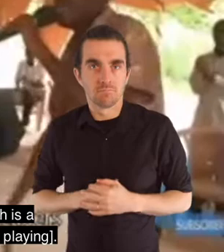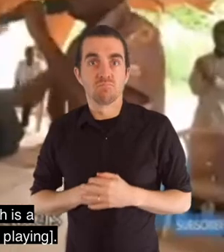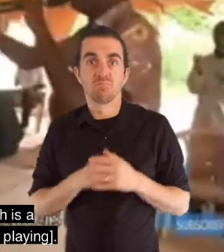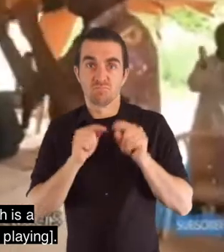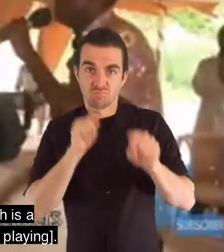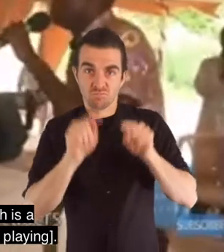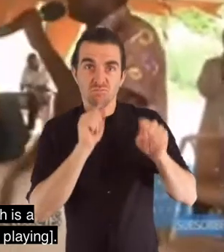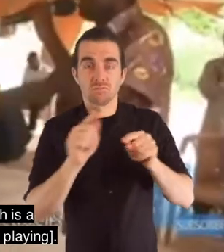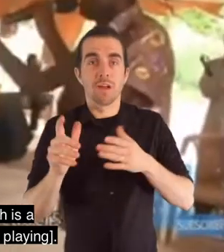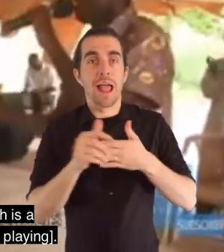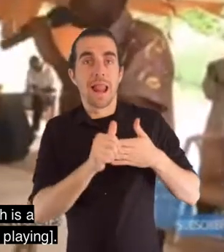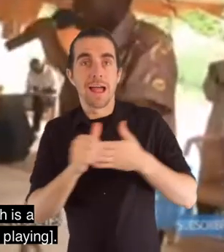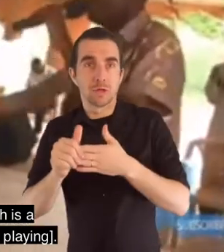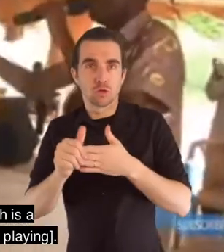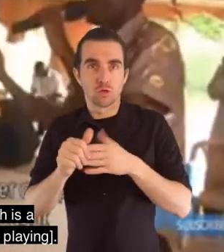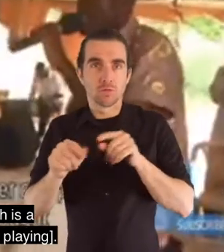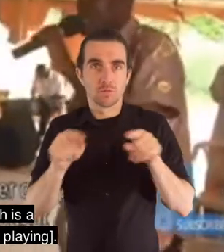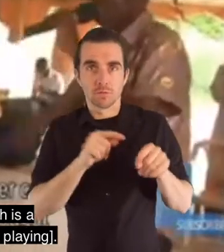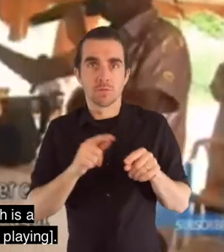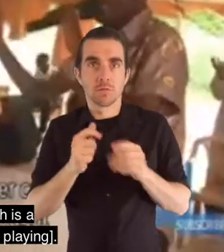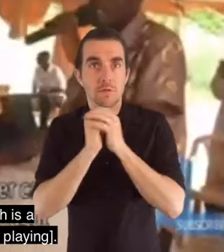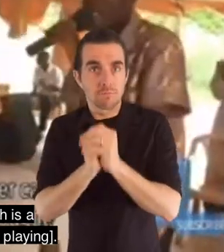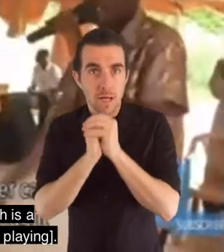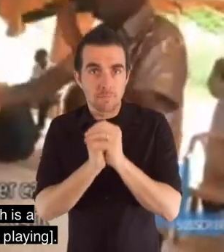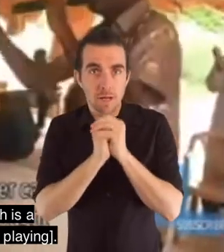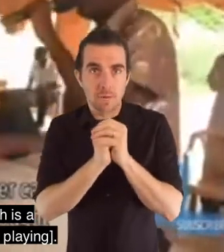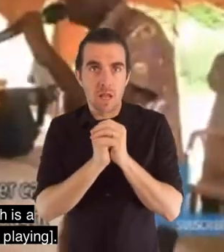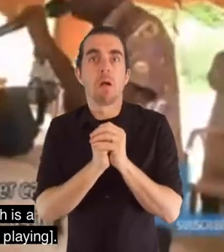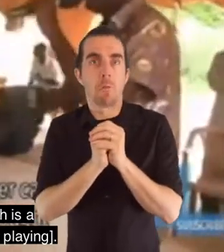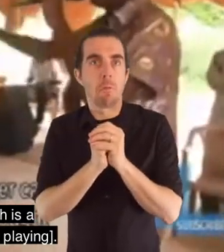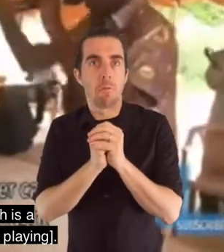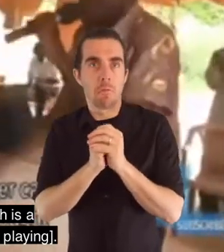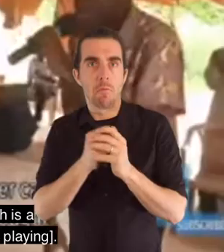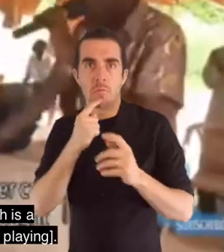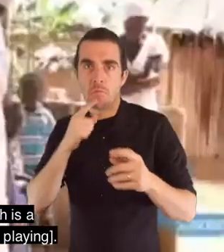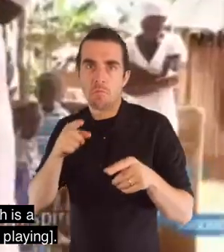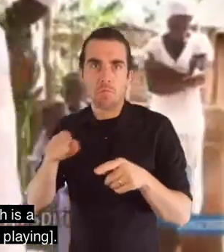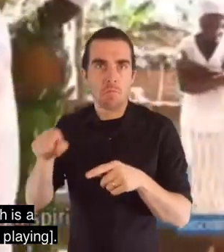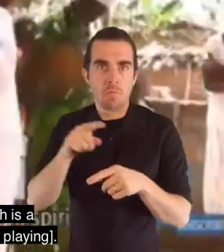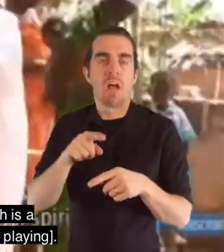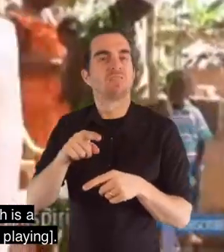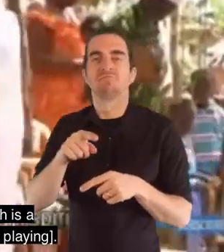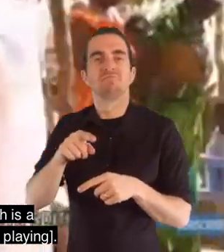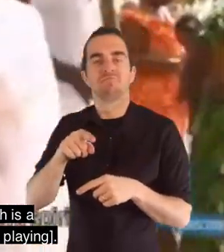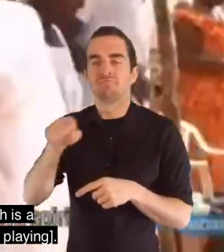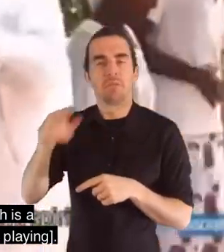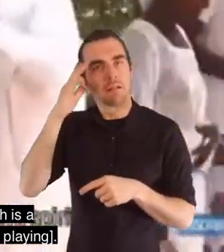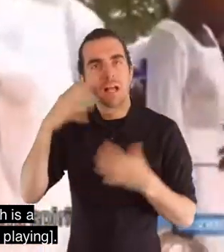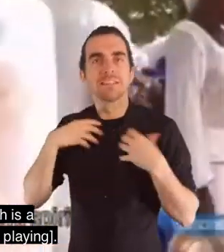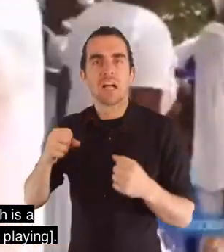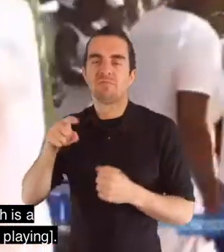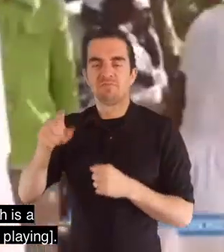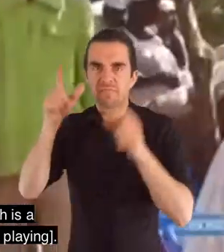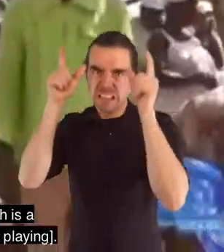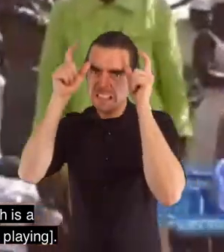Some of the many religious leaders who are managing these prayer camps reported to us that they thought mental disability is a result of